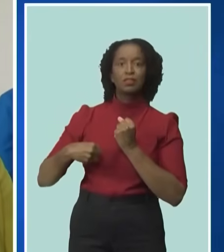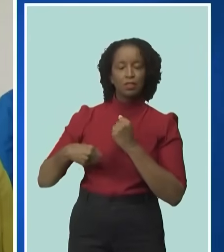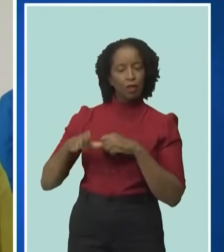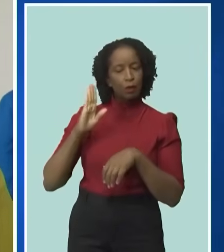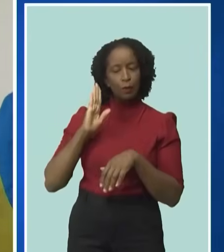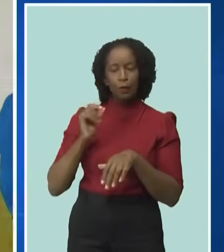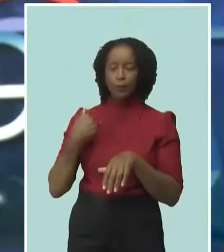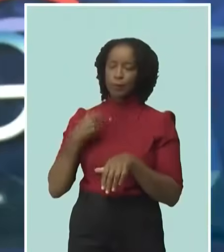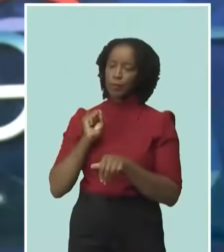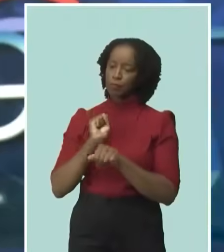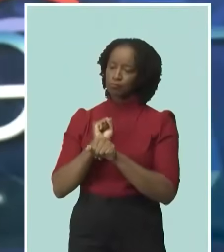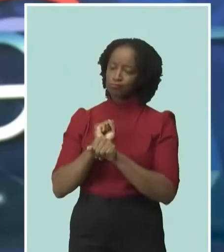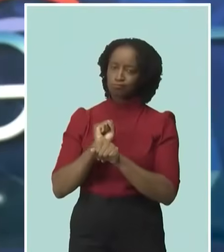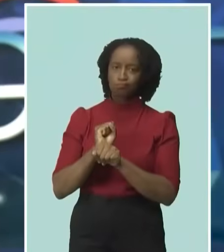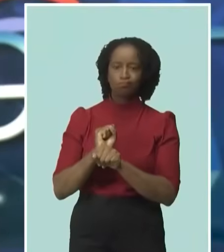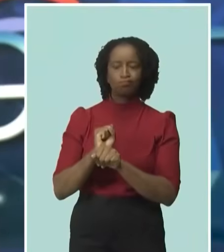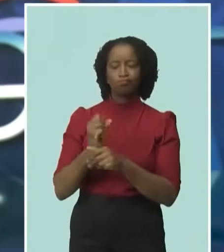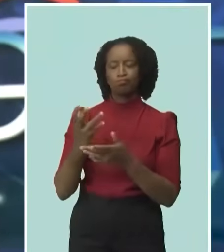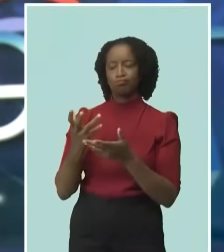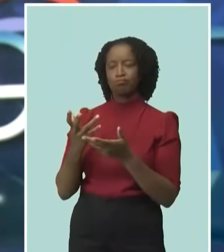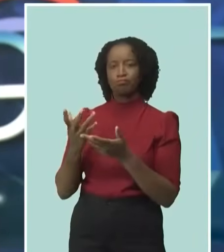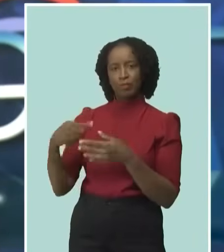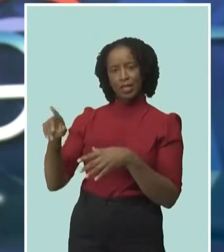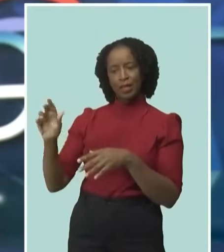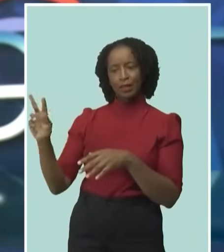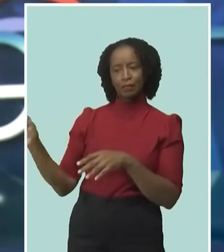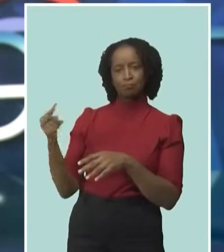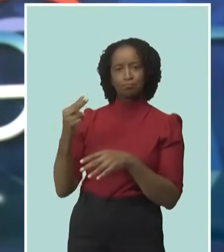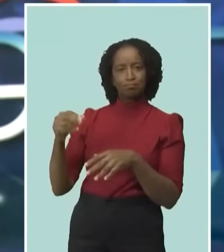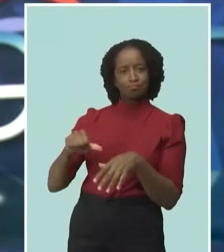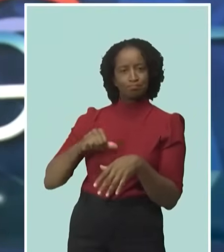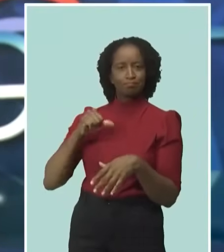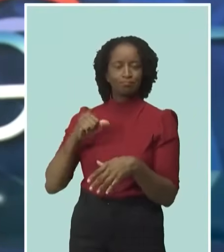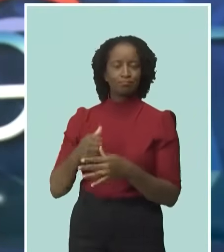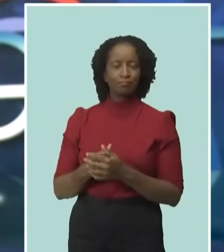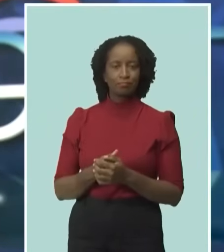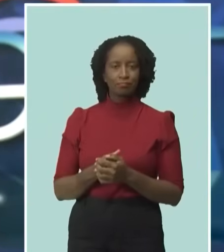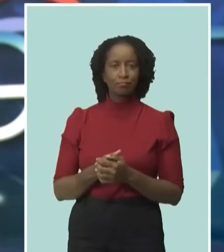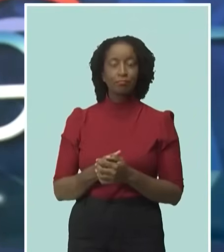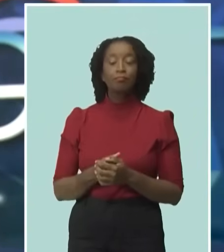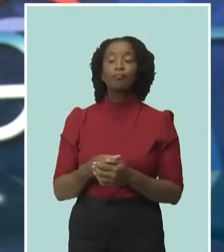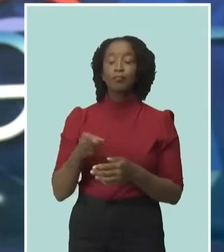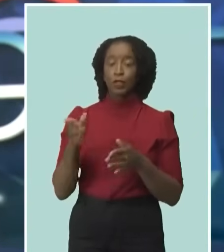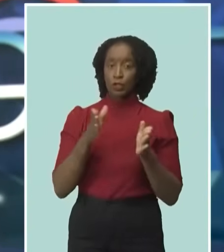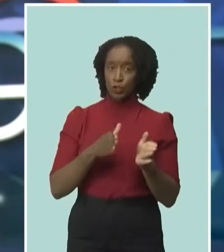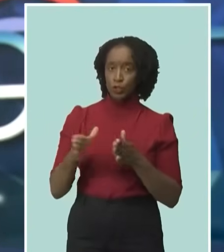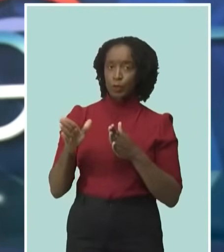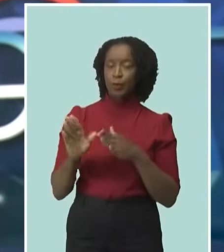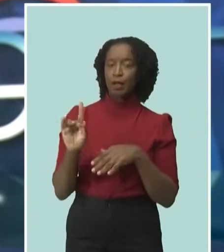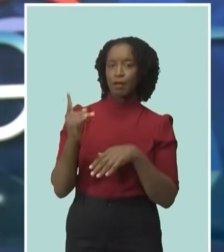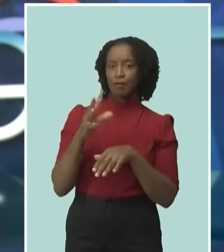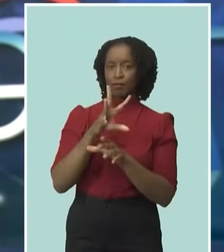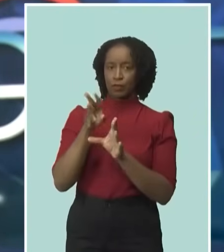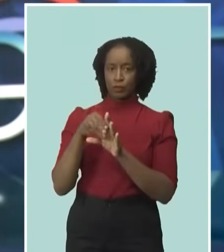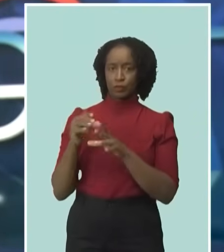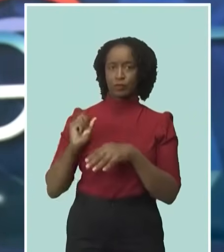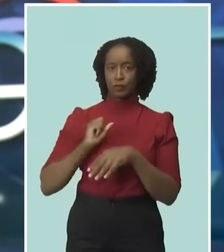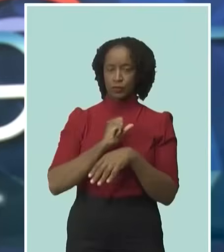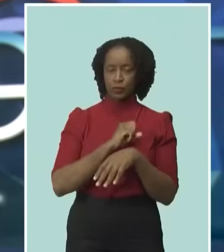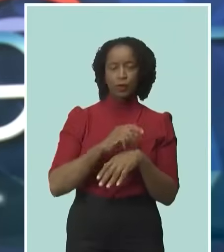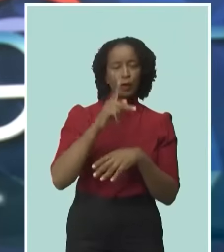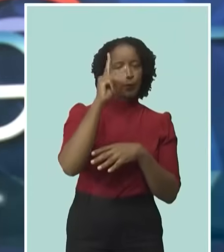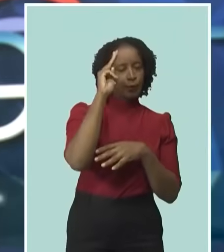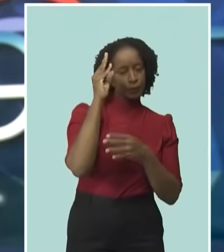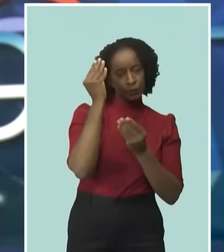disappointed. And as Senator Trim prepares for her first sitting in the upper chamber, Prime Minister Mia Amor-Motley told